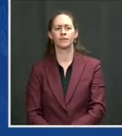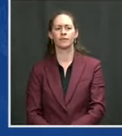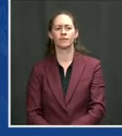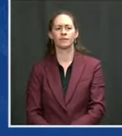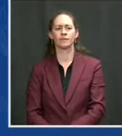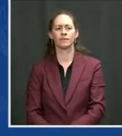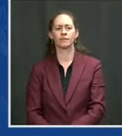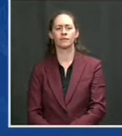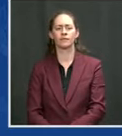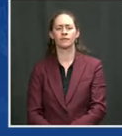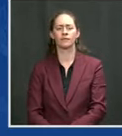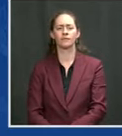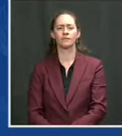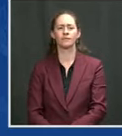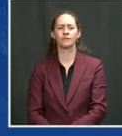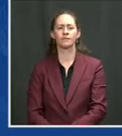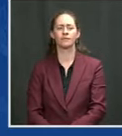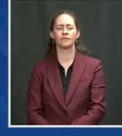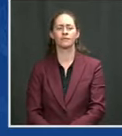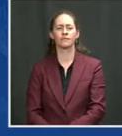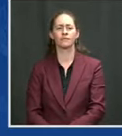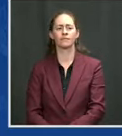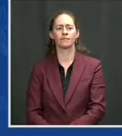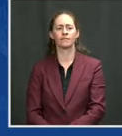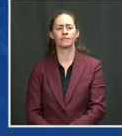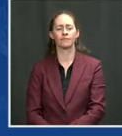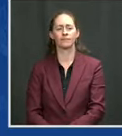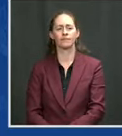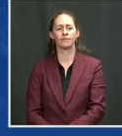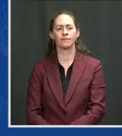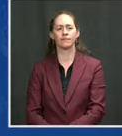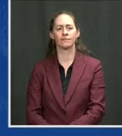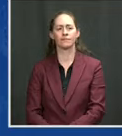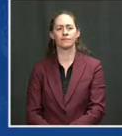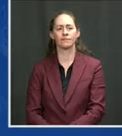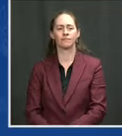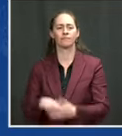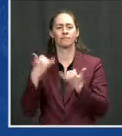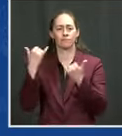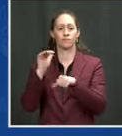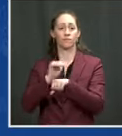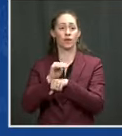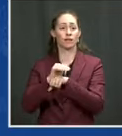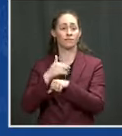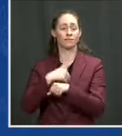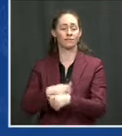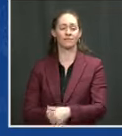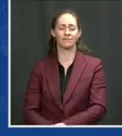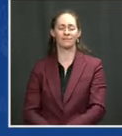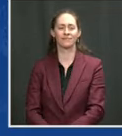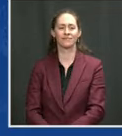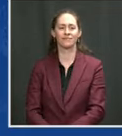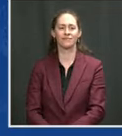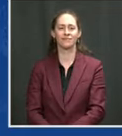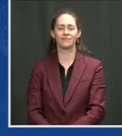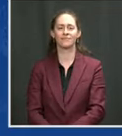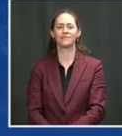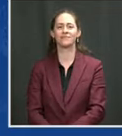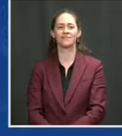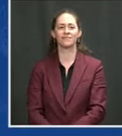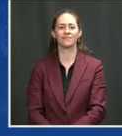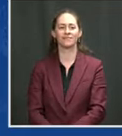see Governor Baker's there. I'll be at the St. Paul Saints opener, a twins affiliate. And we're giving vaccinations to folks coming through the gate as they come